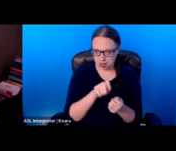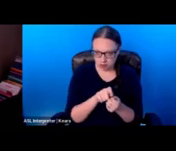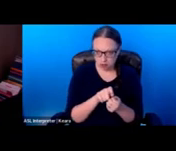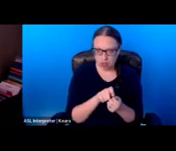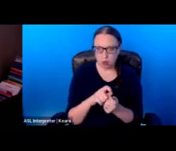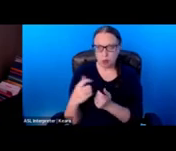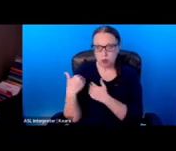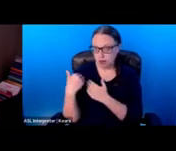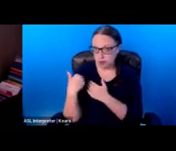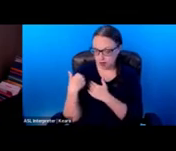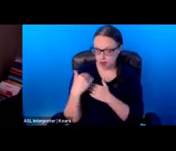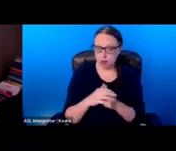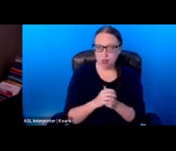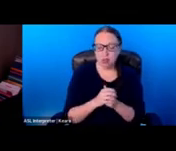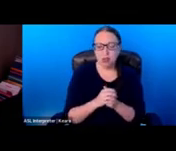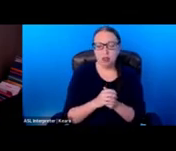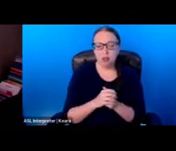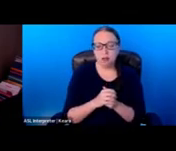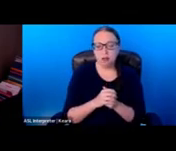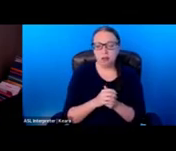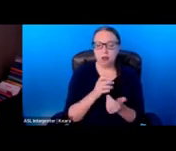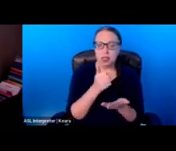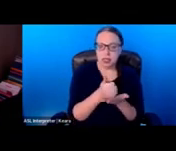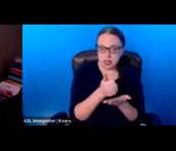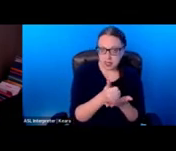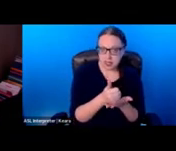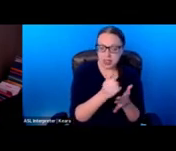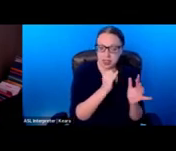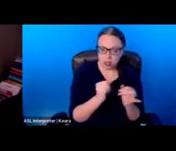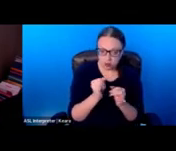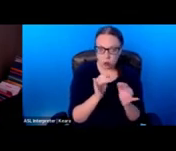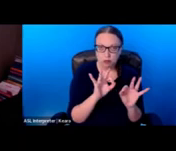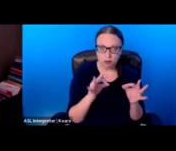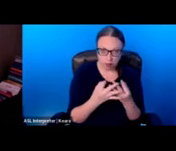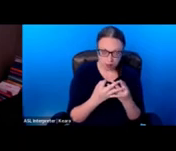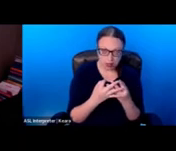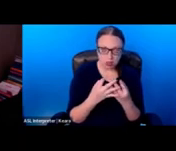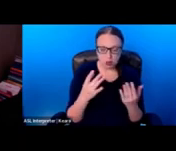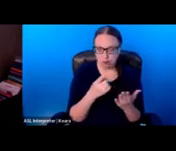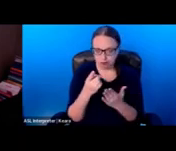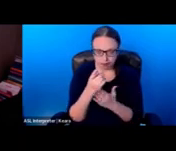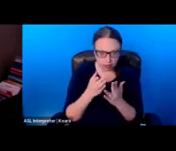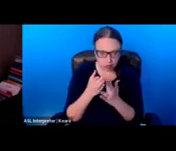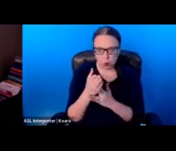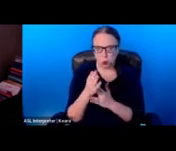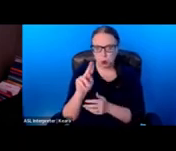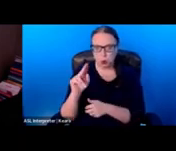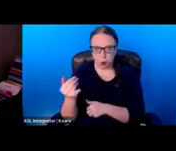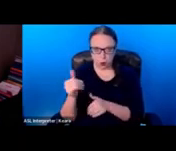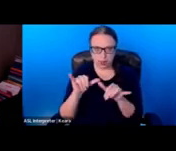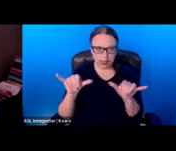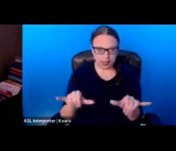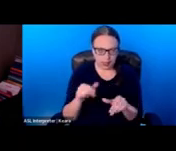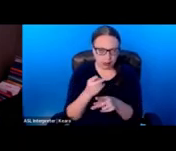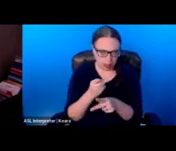their specific responsibilities, which are assisting individuals and families to navigate New Jersey system of care to get the services and supports